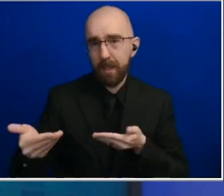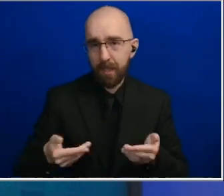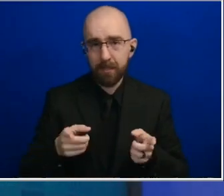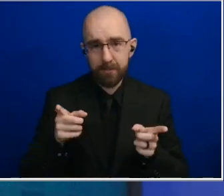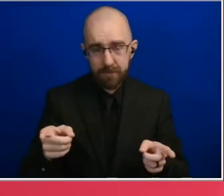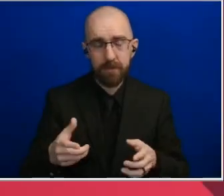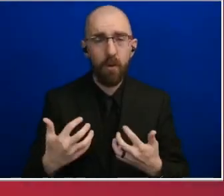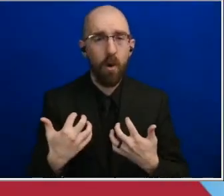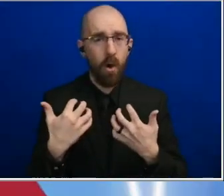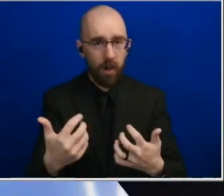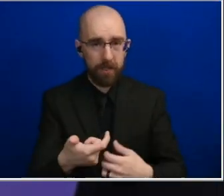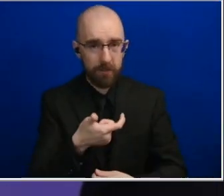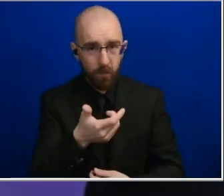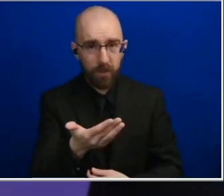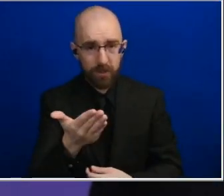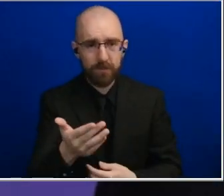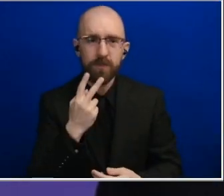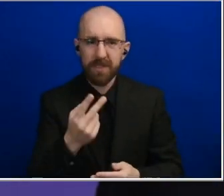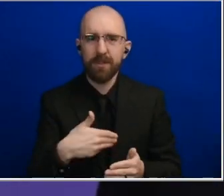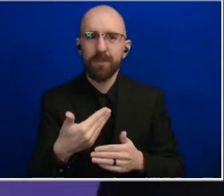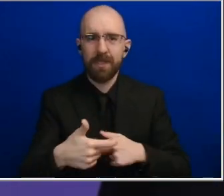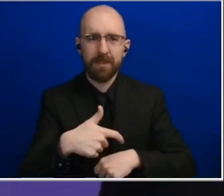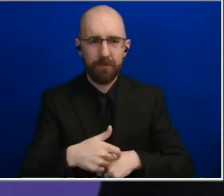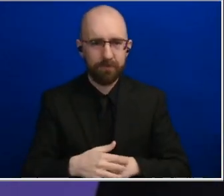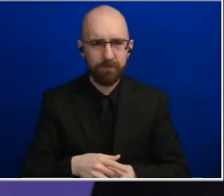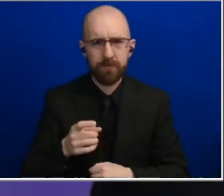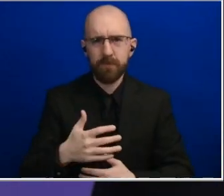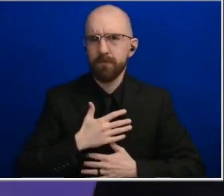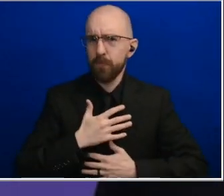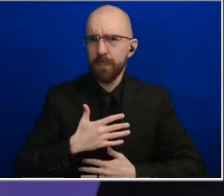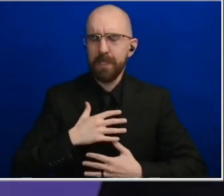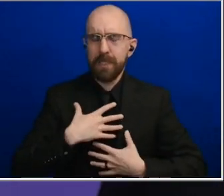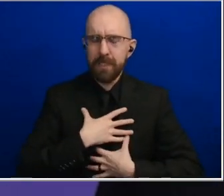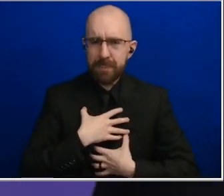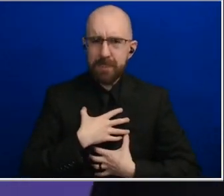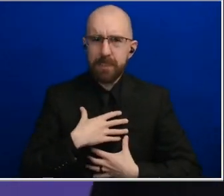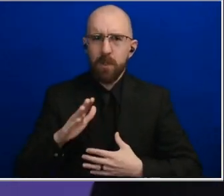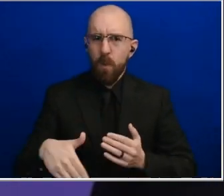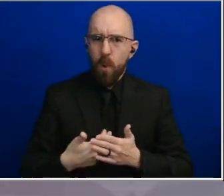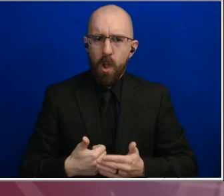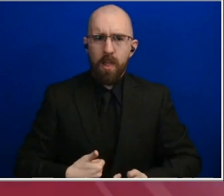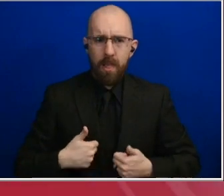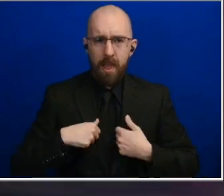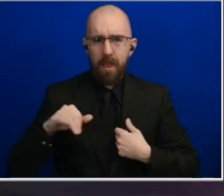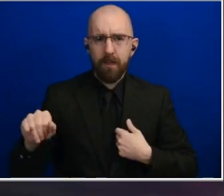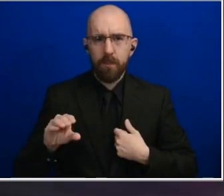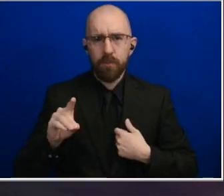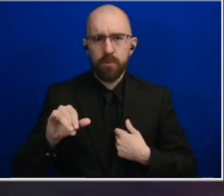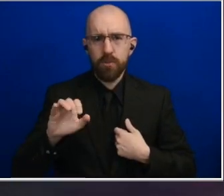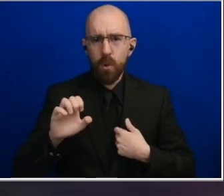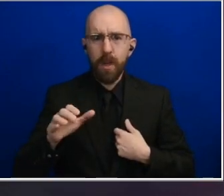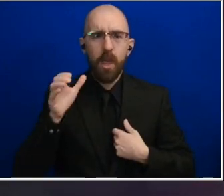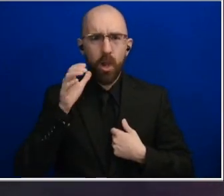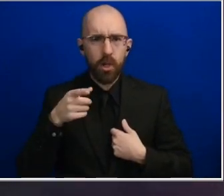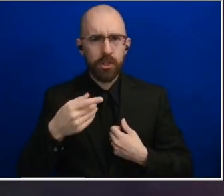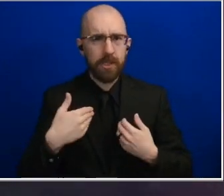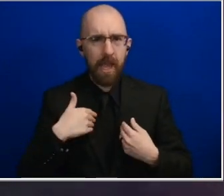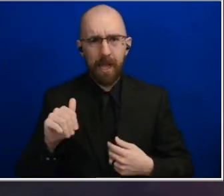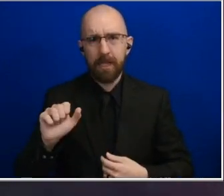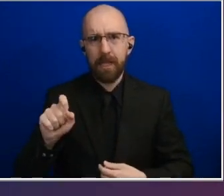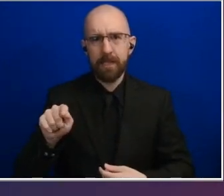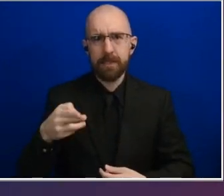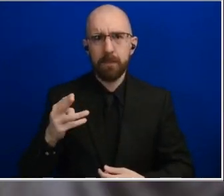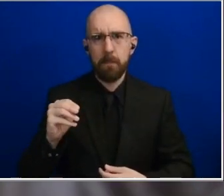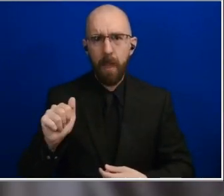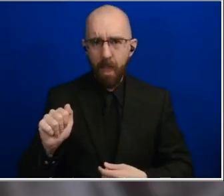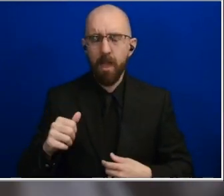next time. Struggling to breathe her entire life, Jody Roberts was always told she had asthma. I'm Alexis Del Cid on the next All